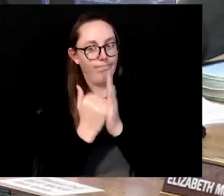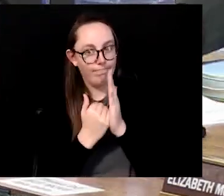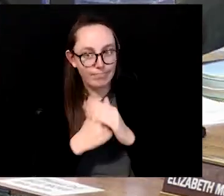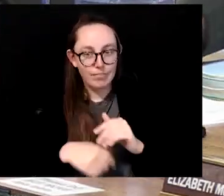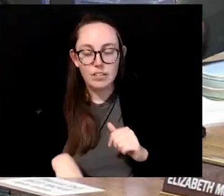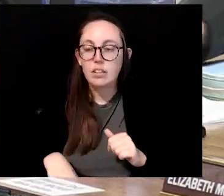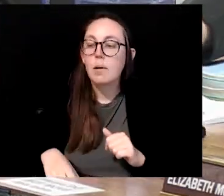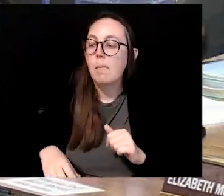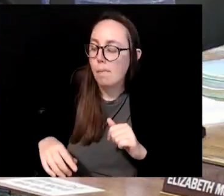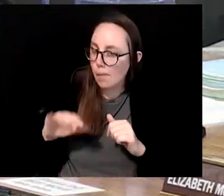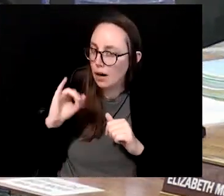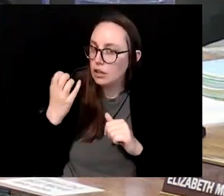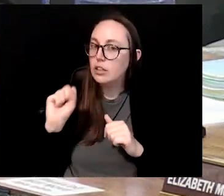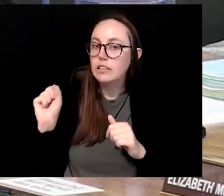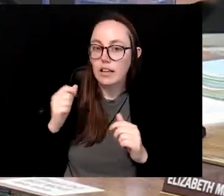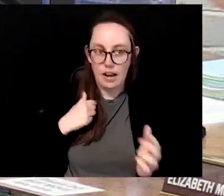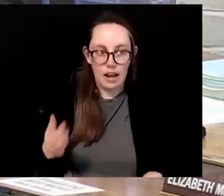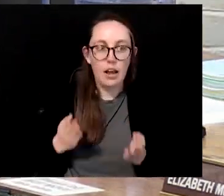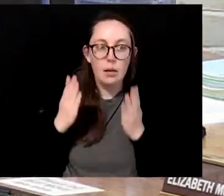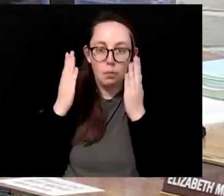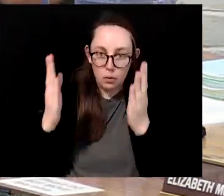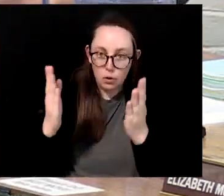of February 21st